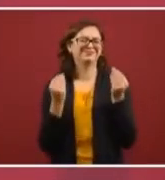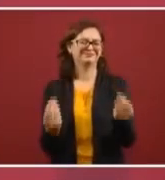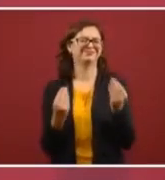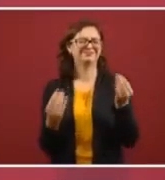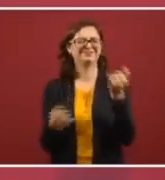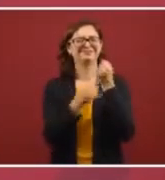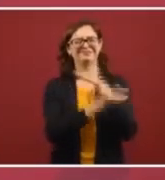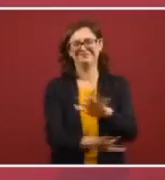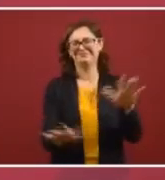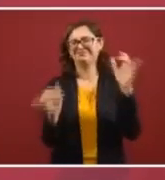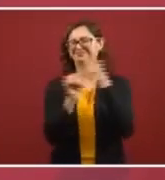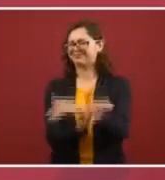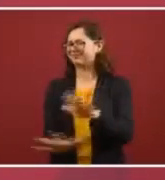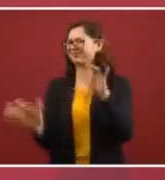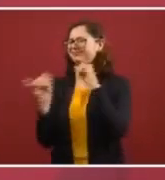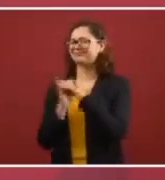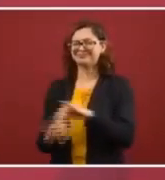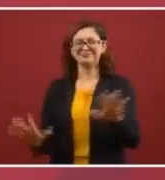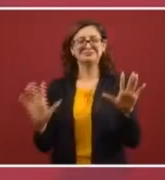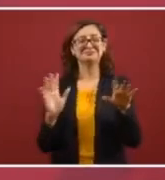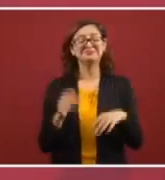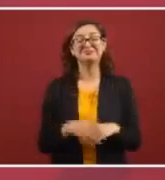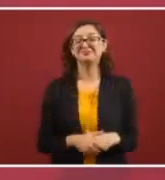Now we have so much information,